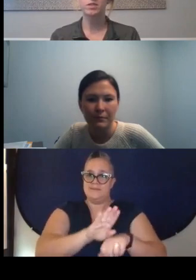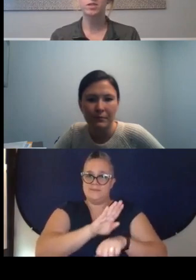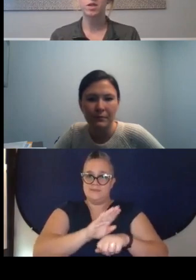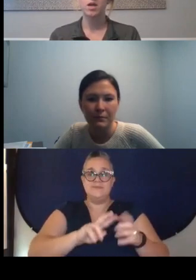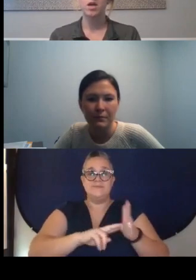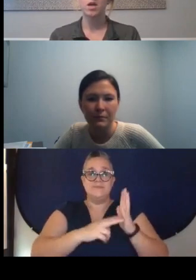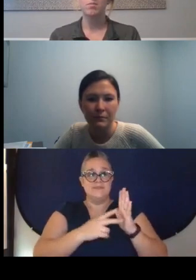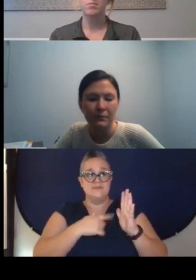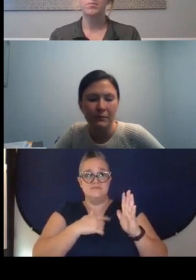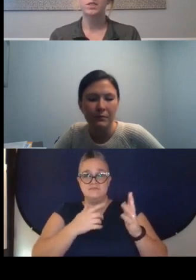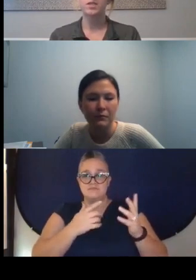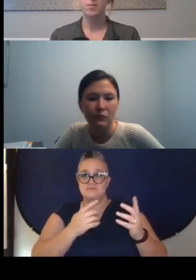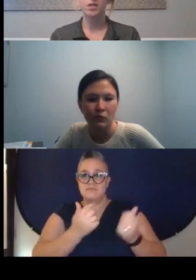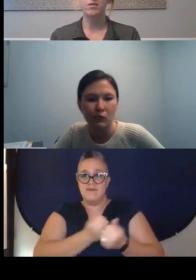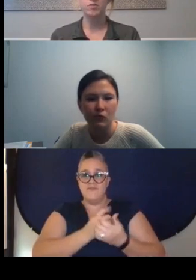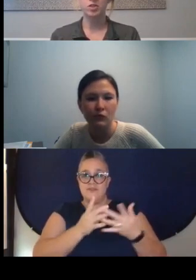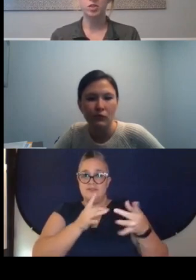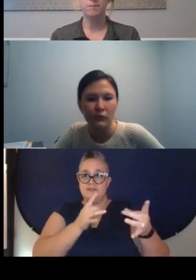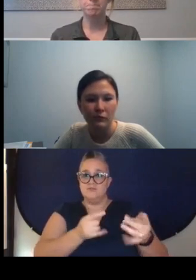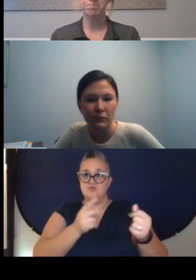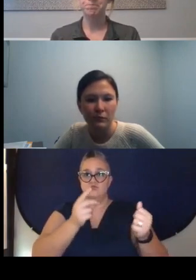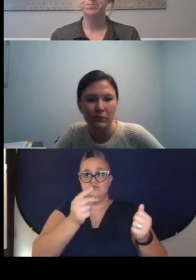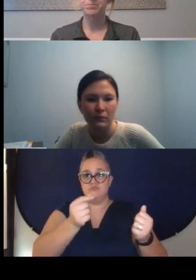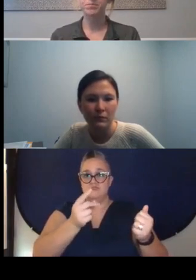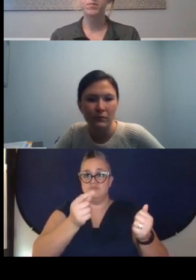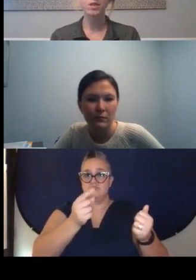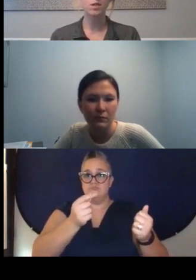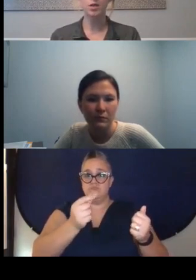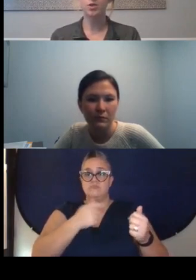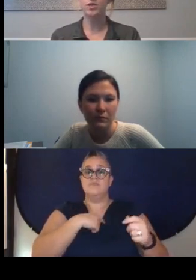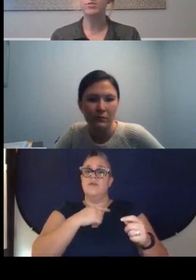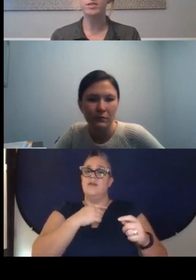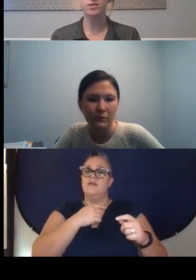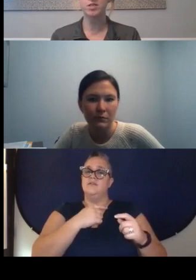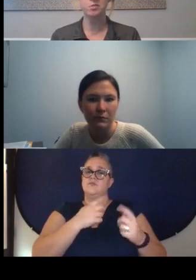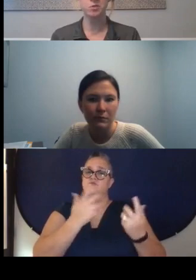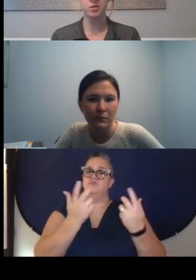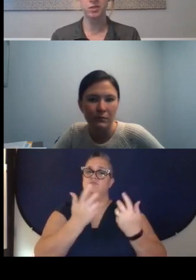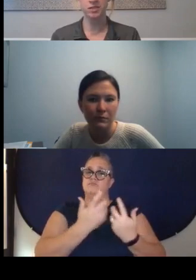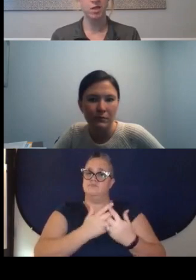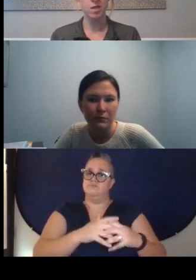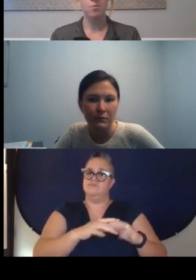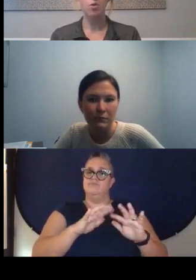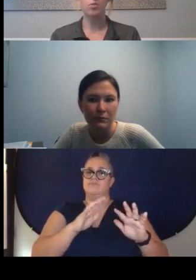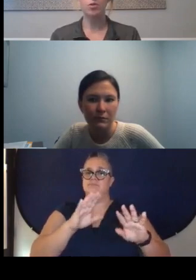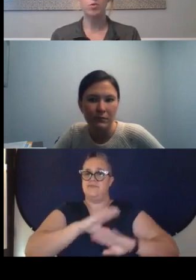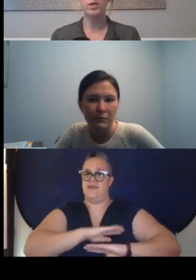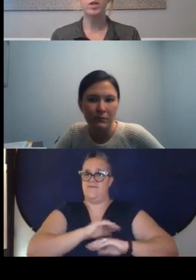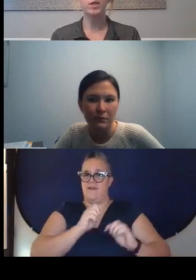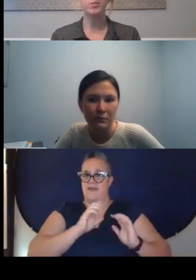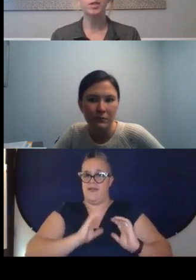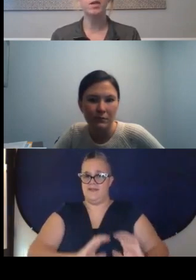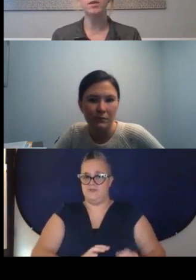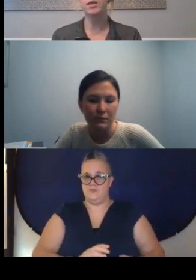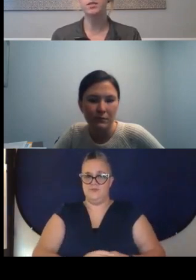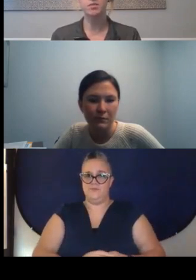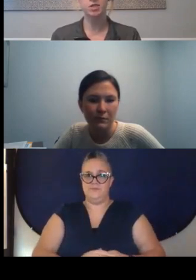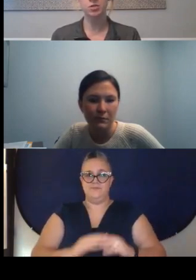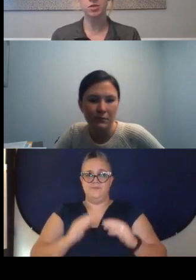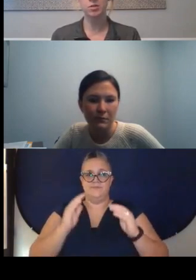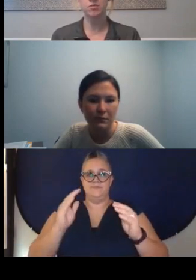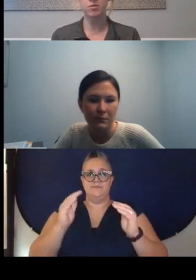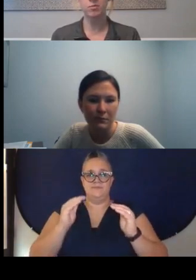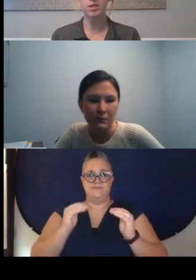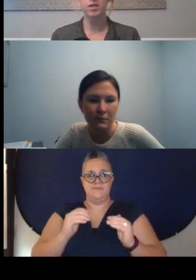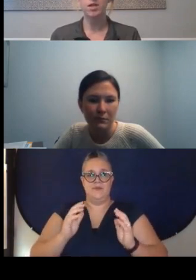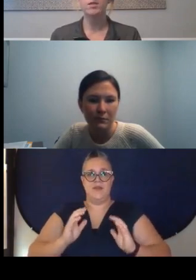customer needs timely and efficiently. Here's this customer service bullet point coming up again. They need to make